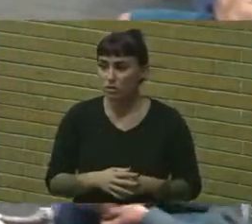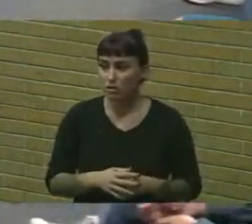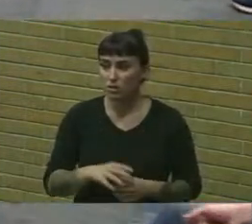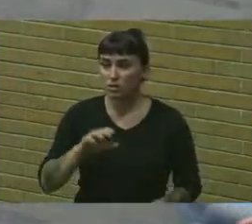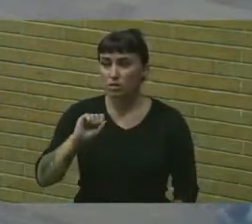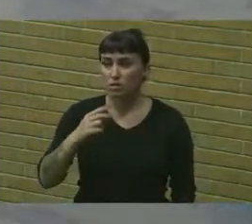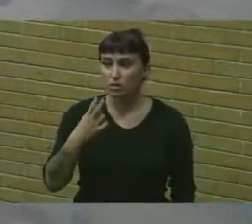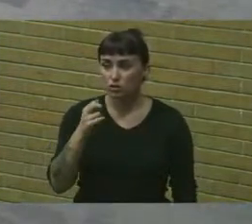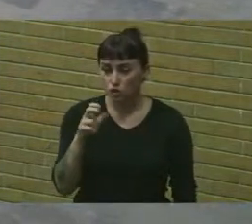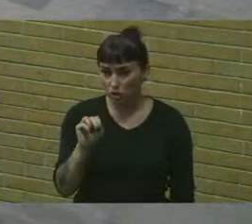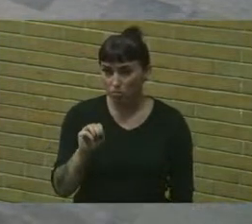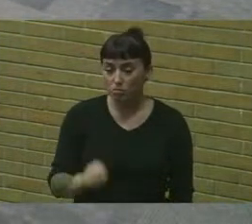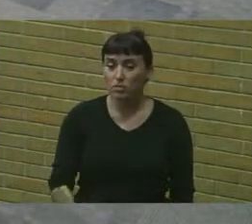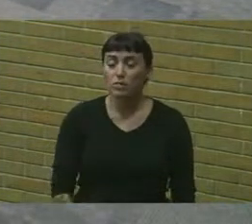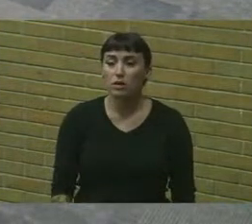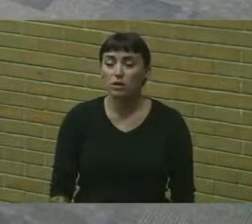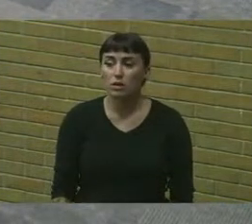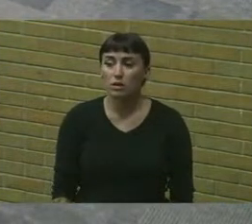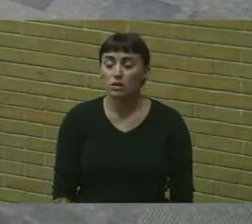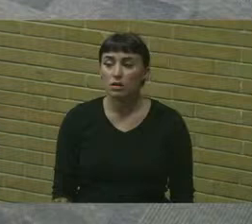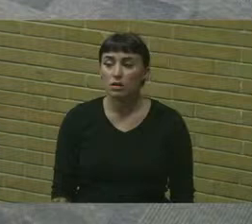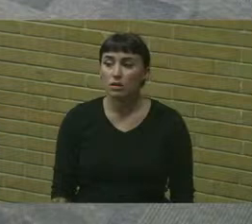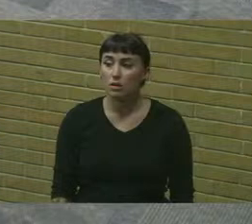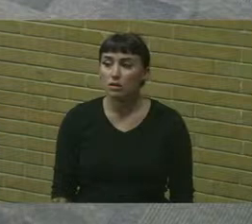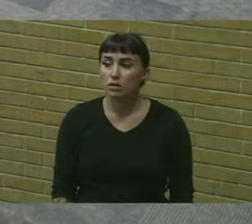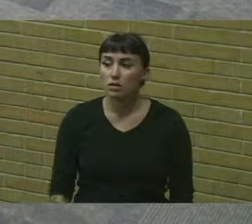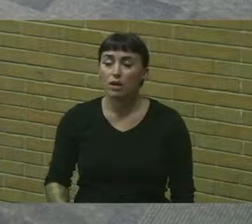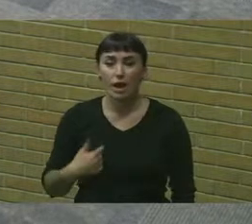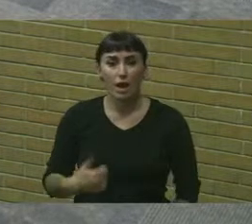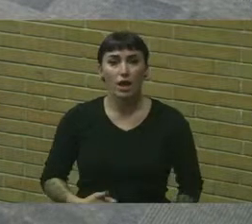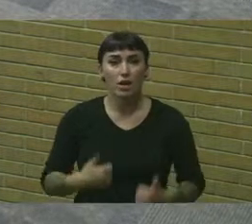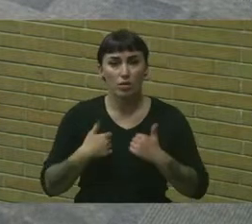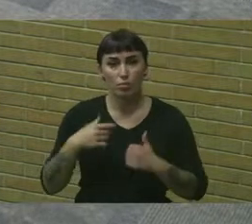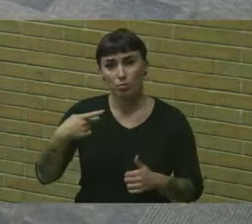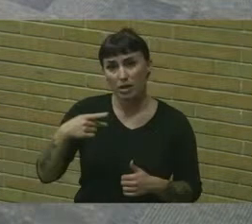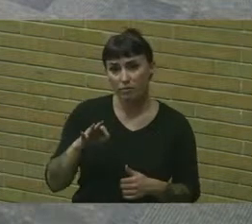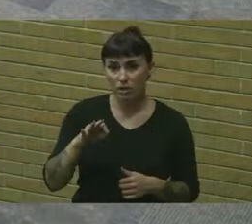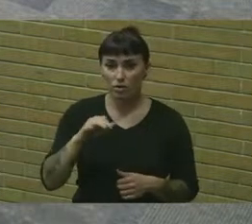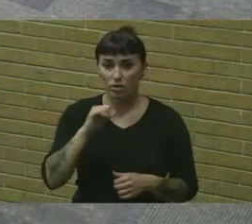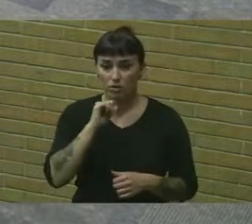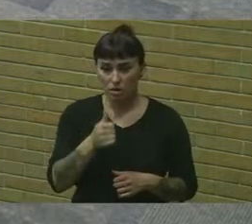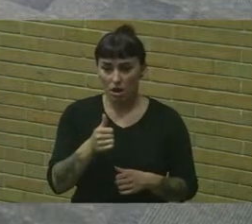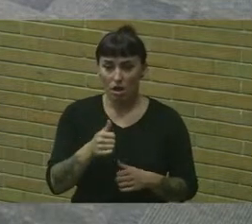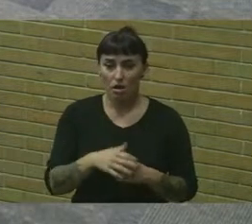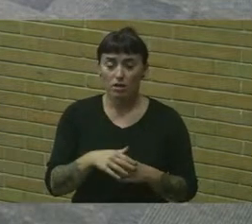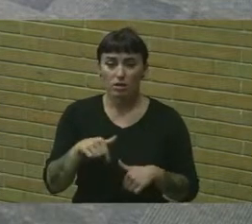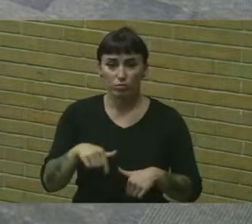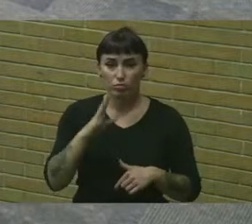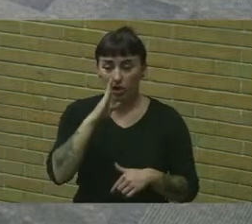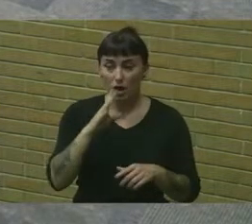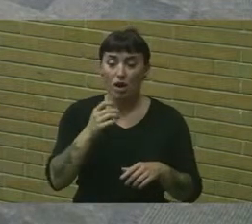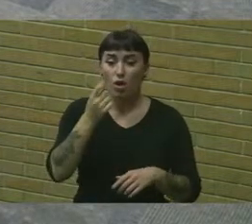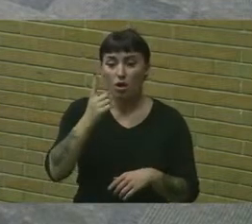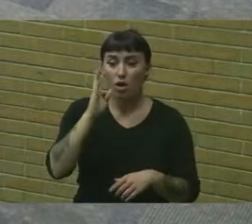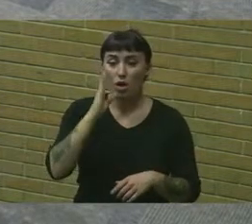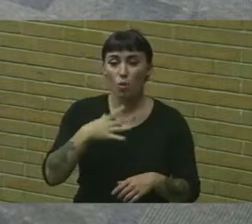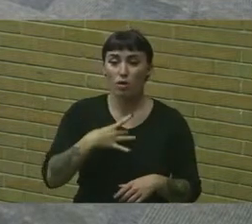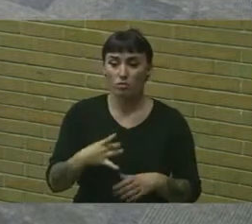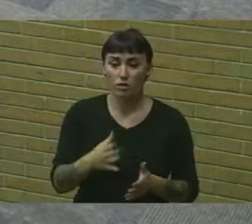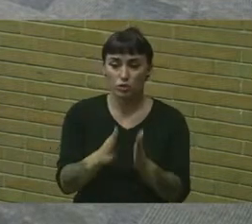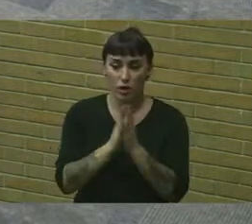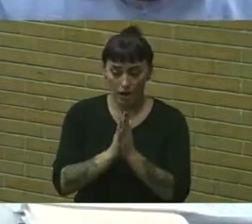Shalom Wertzberger, and I am a resident of Penfield, north of Brighton. However, I would like to ask